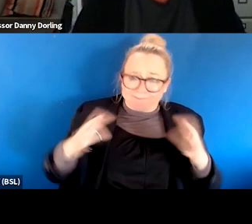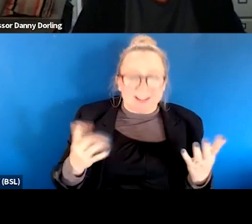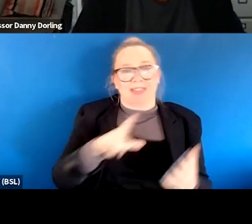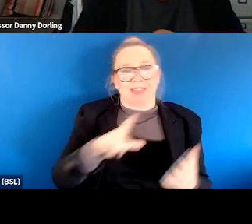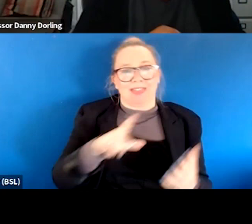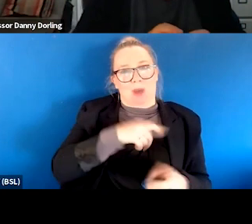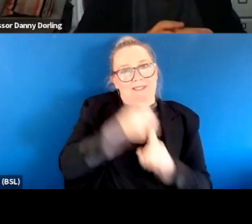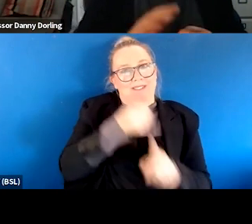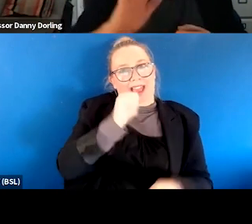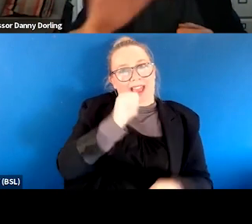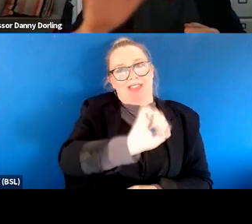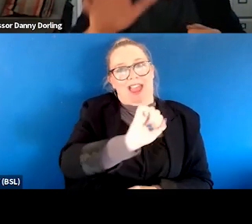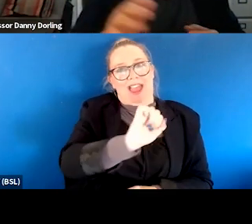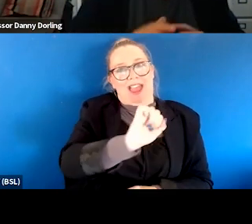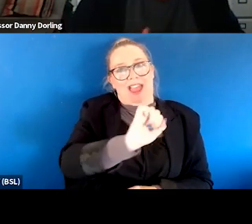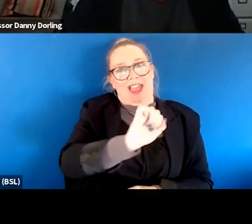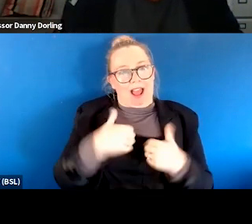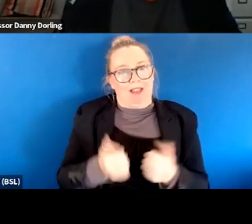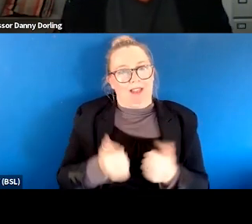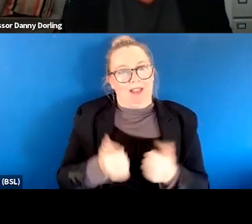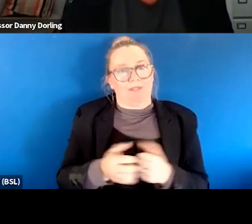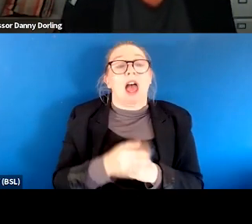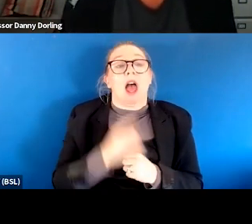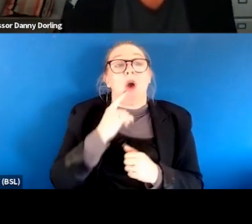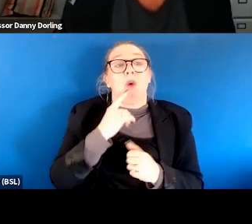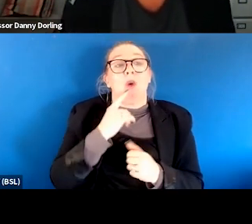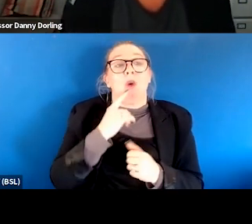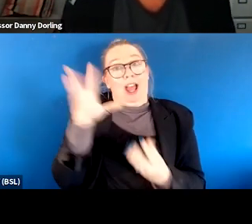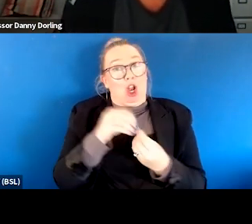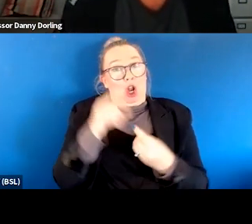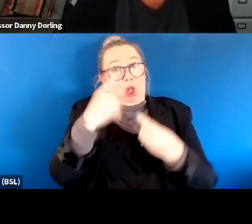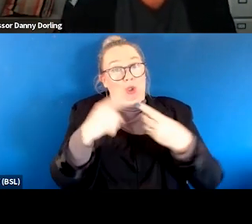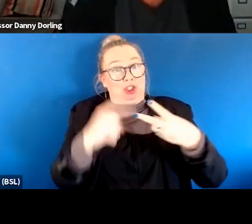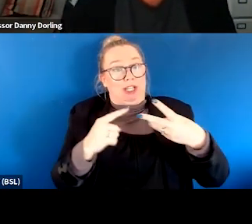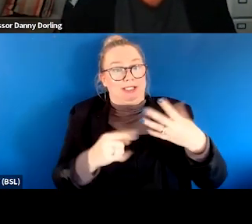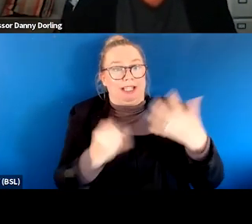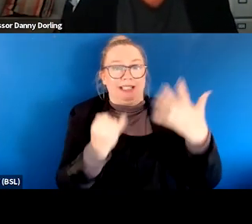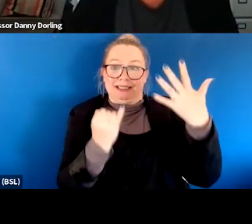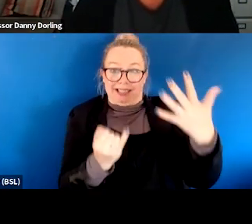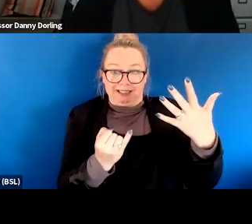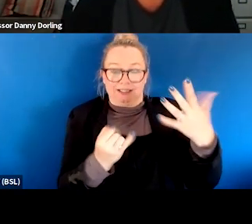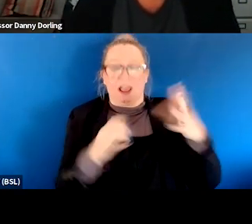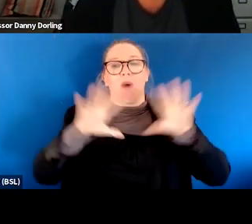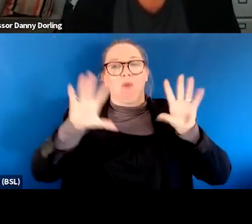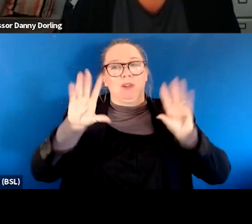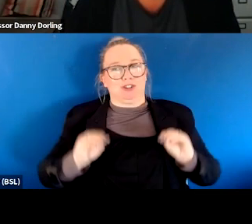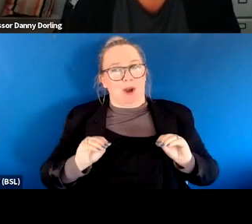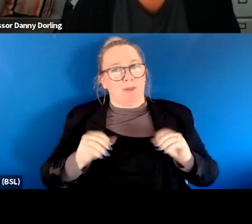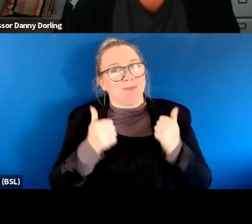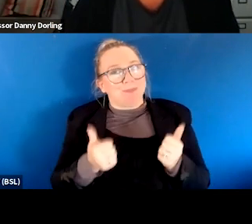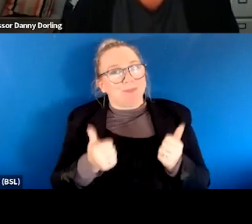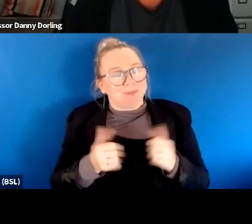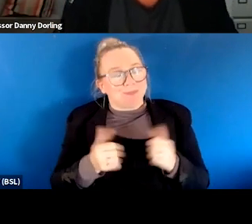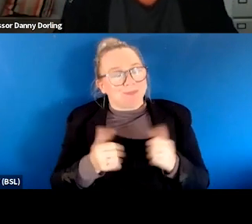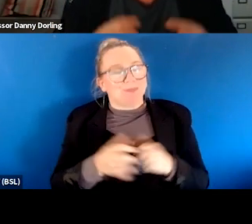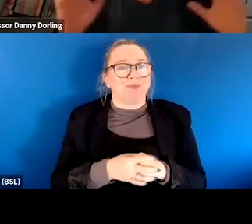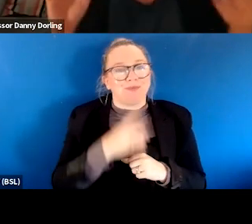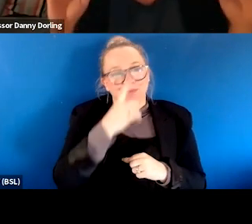My conclusions. I'll go through these 6 and then I'll stop. So